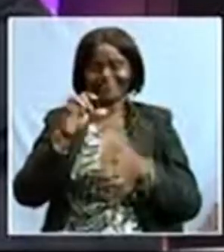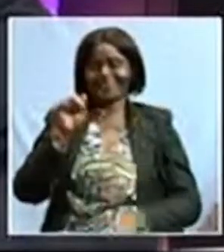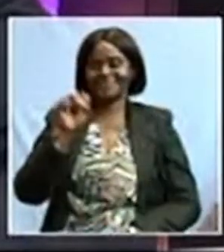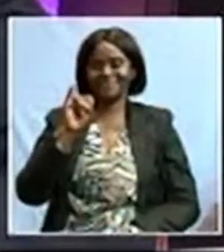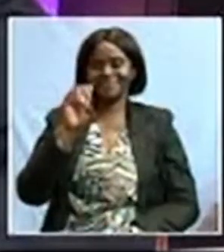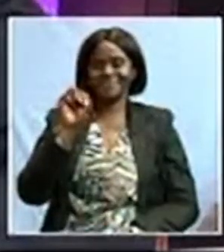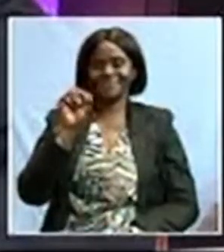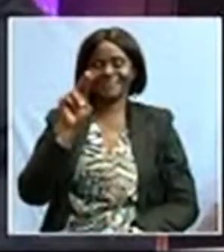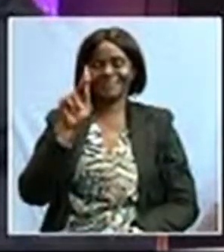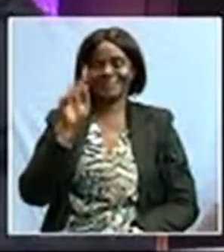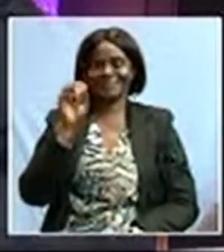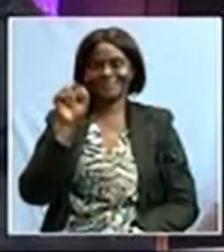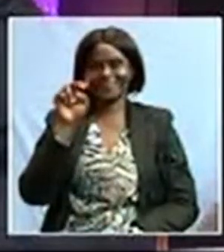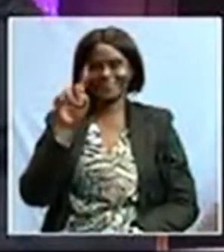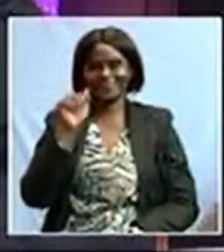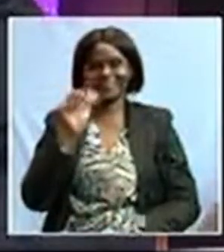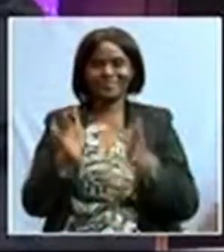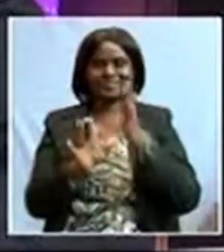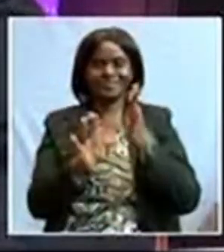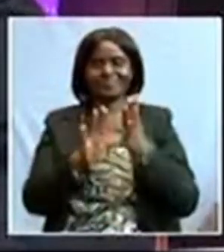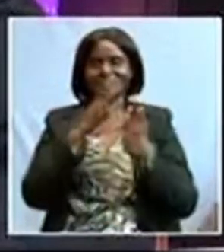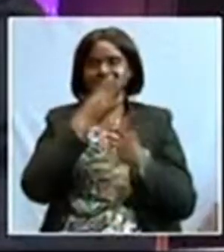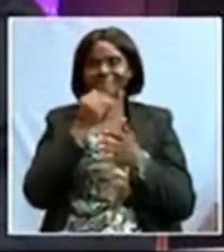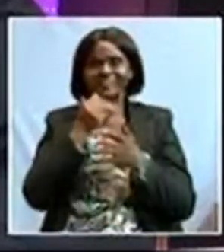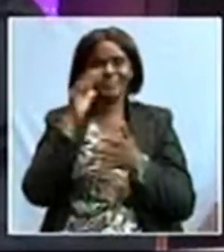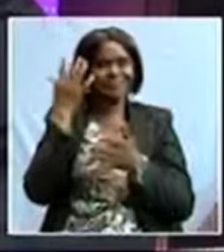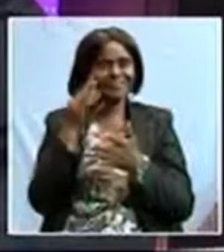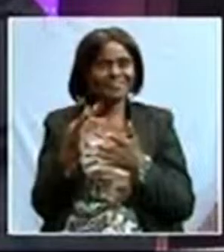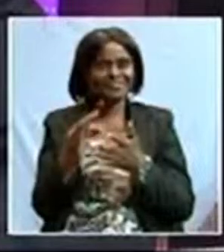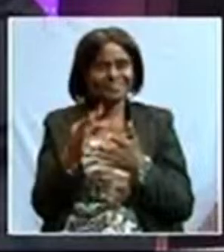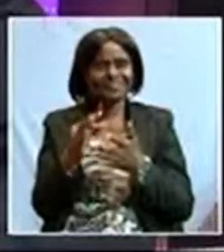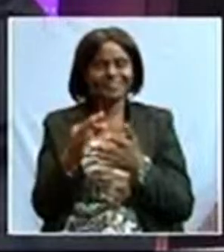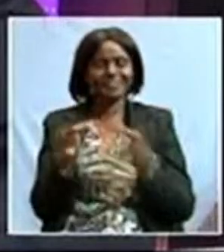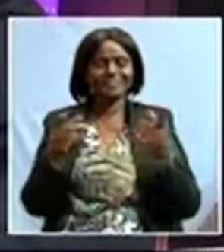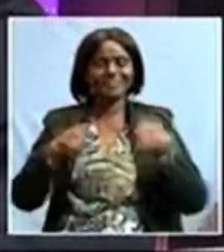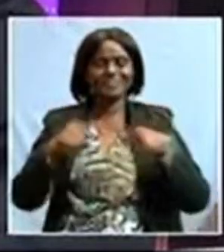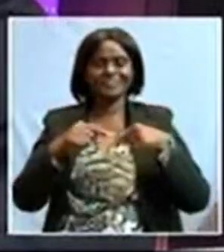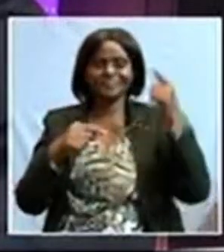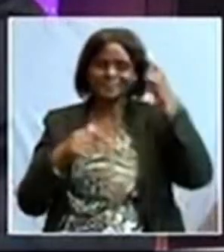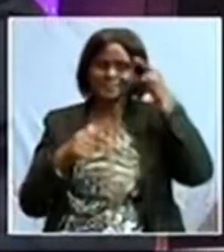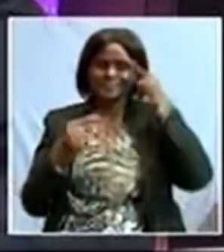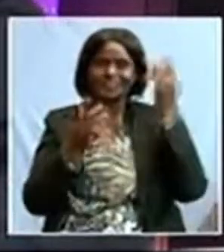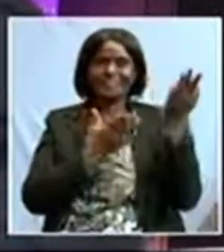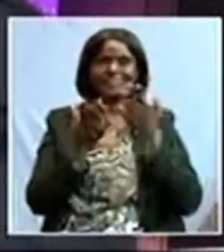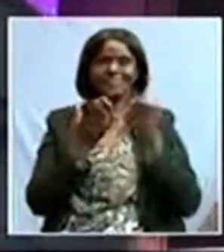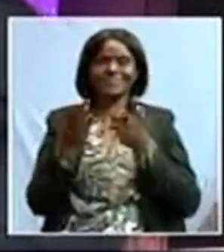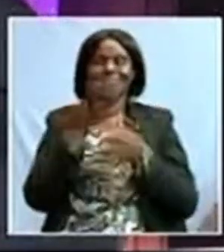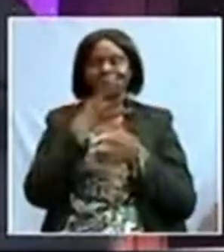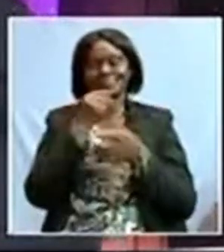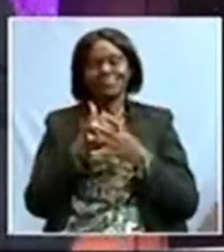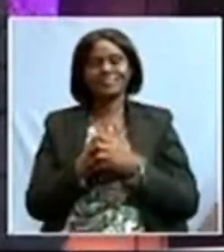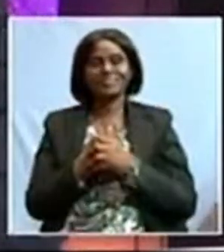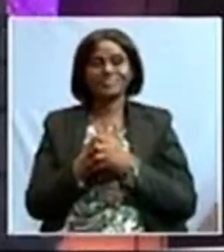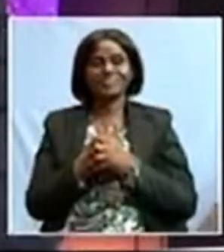Shadre. I'm a Deputy Commission Secretary at the Local Government Service Commission.